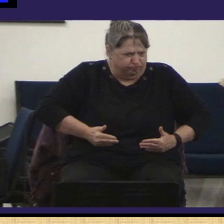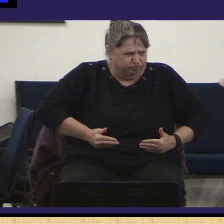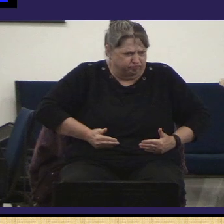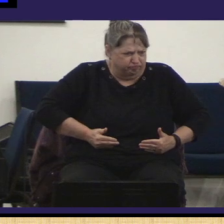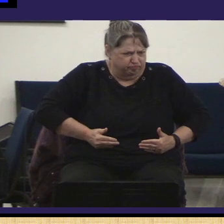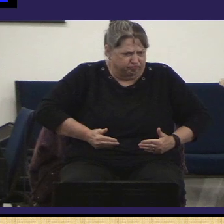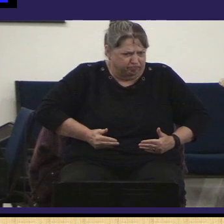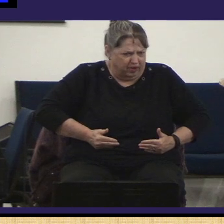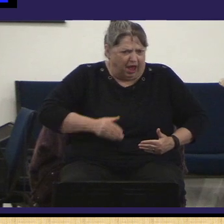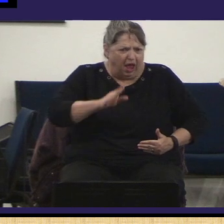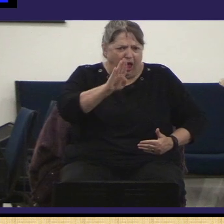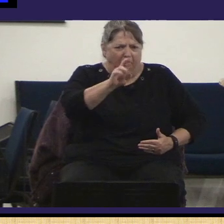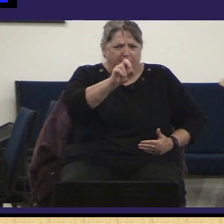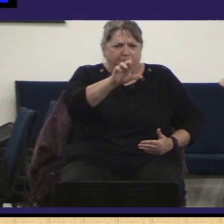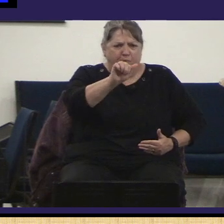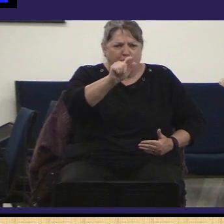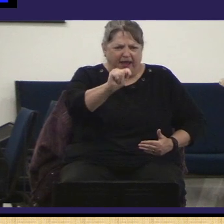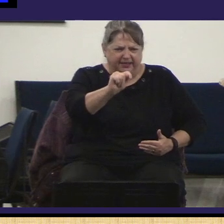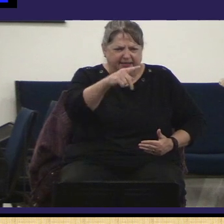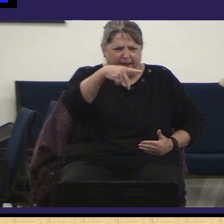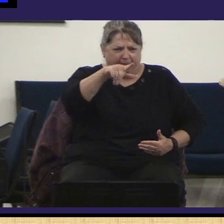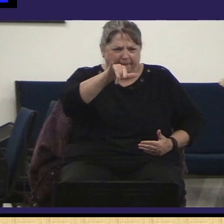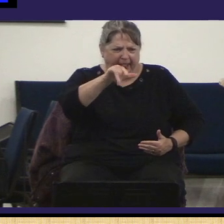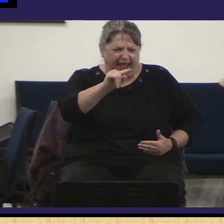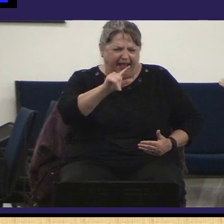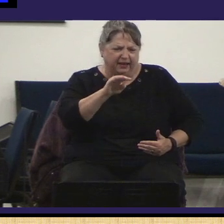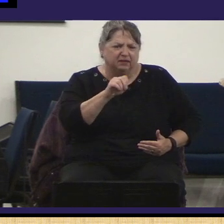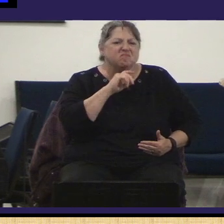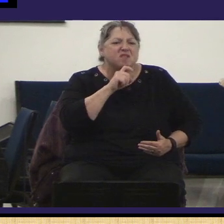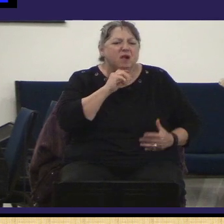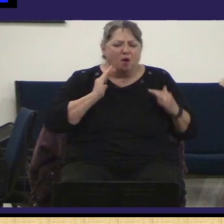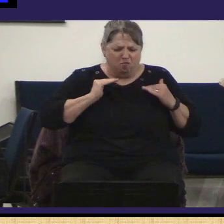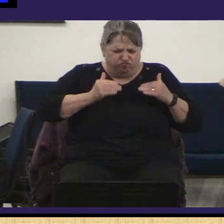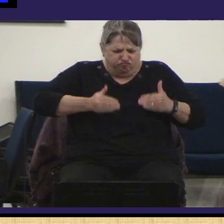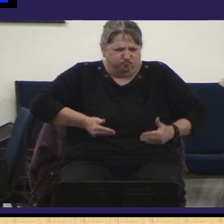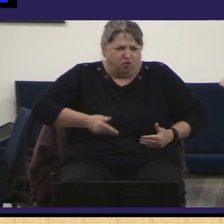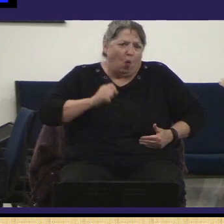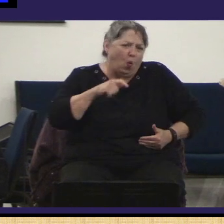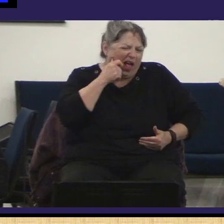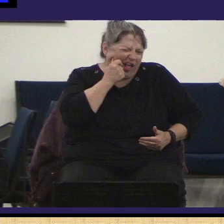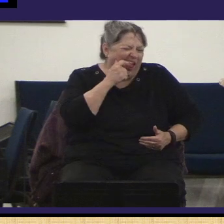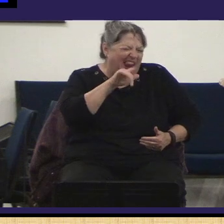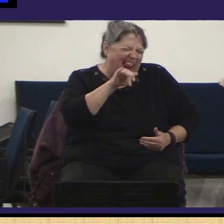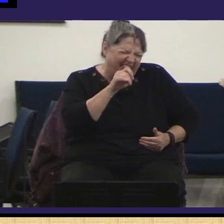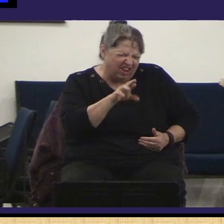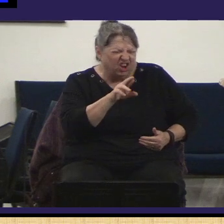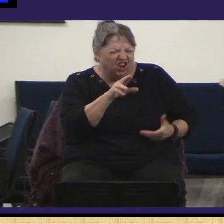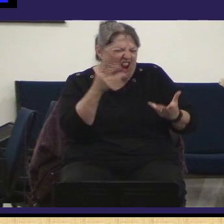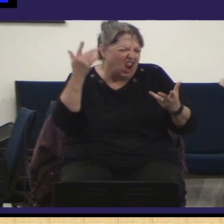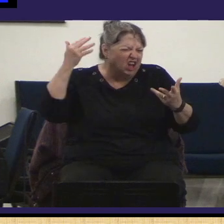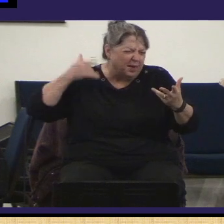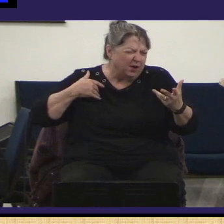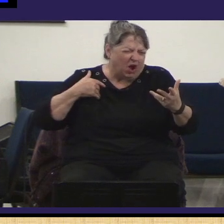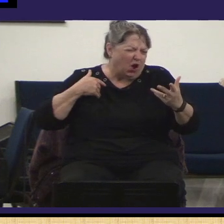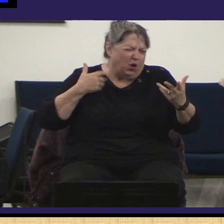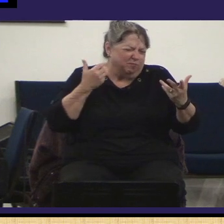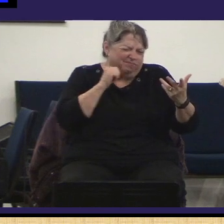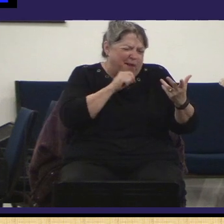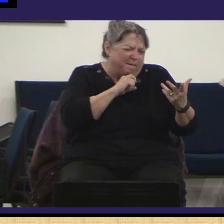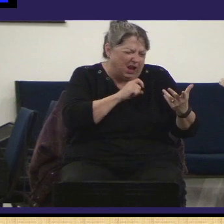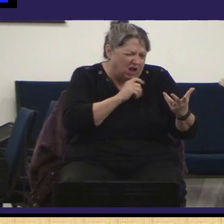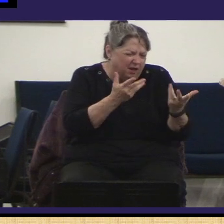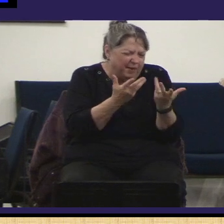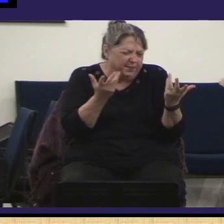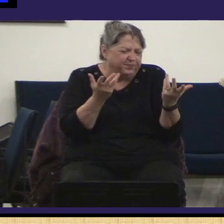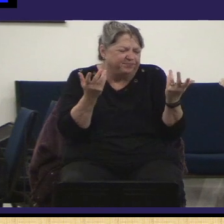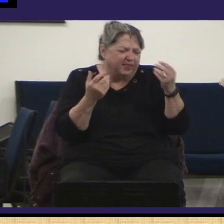righteousness. There's a connection, and Jesus is in every single one of these armors. And that's why